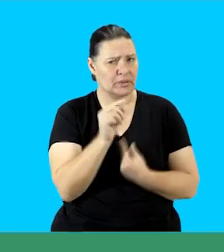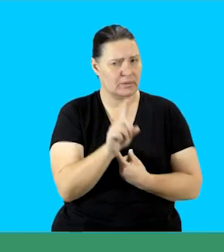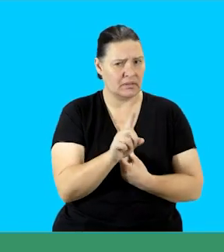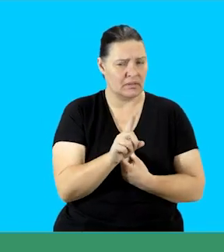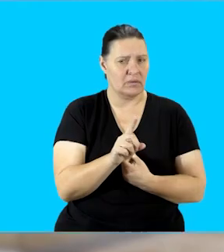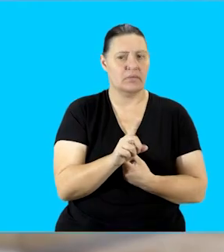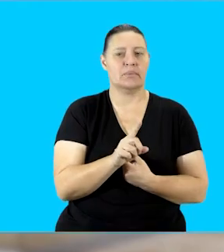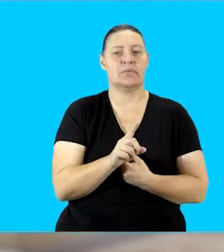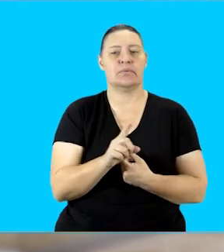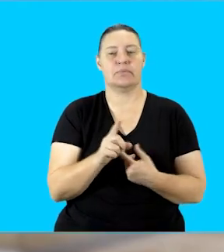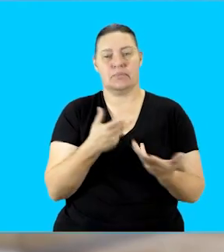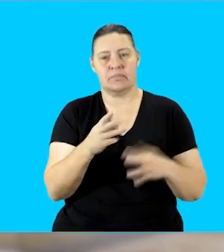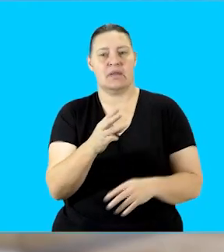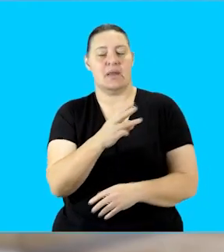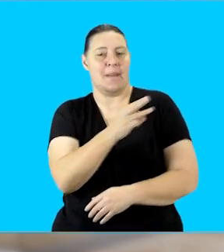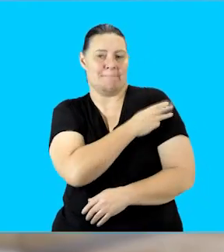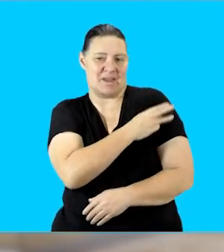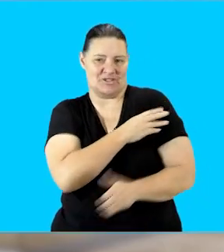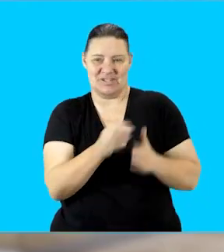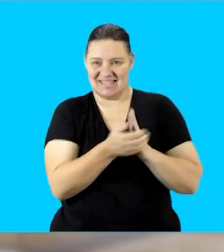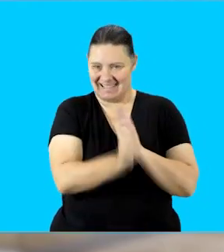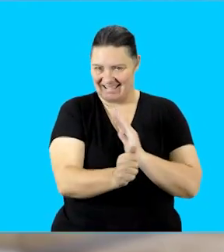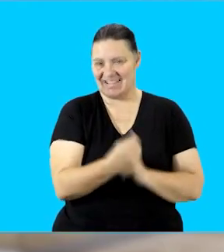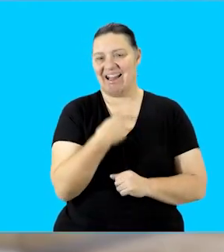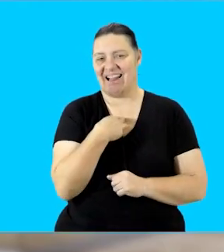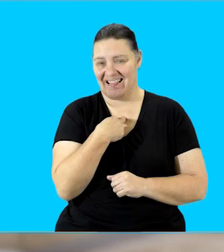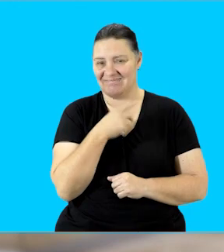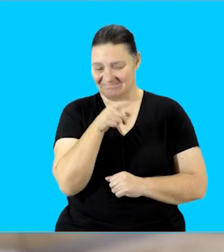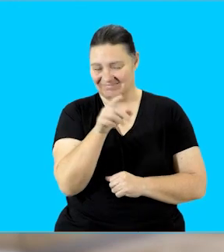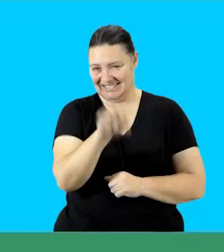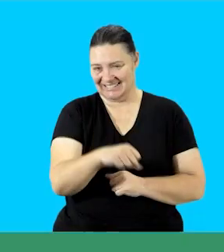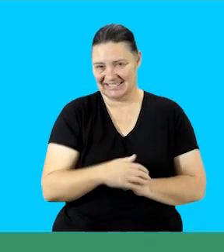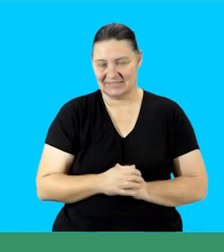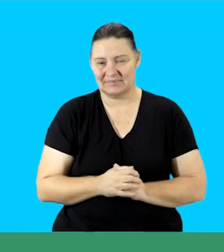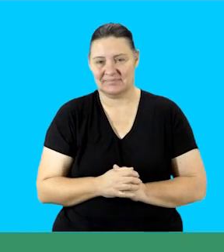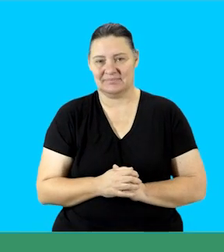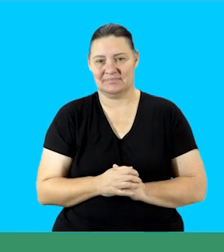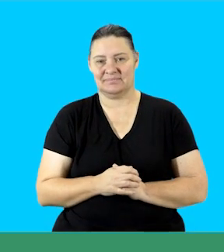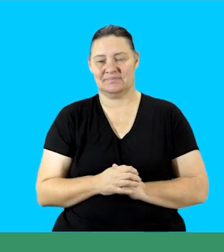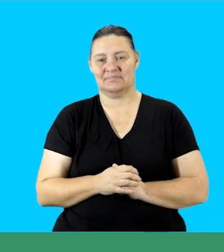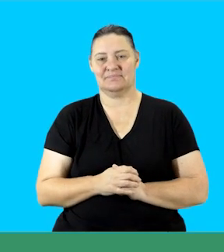with lack of managerial skills. Yes, you're correct.